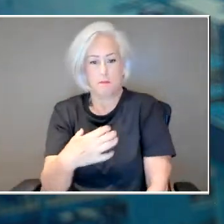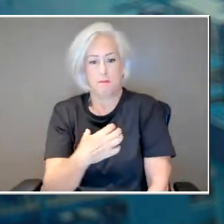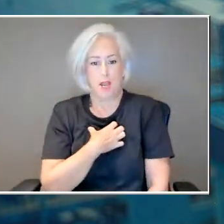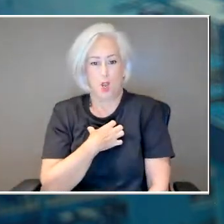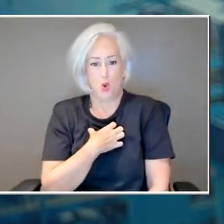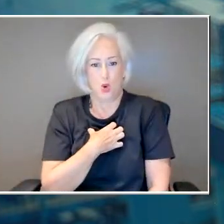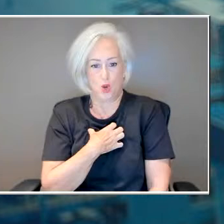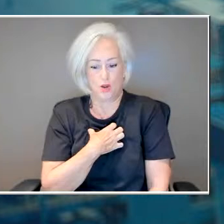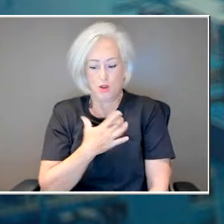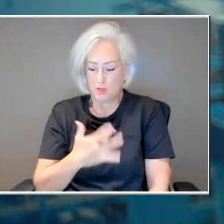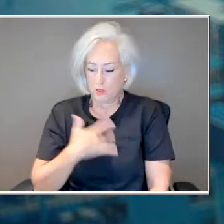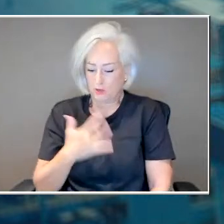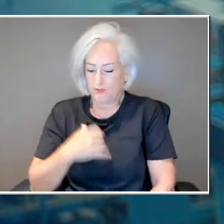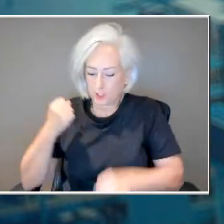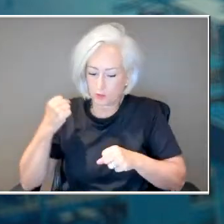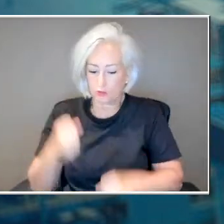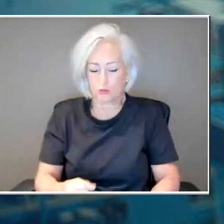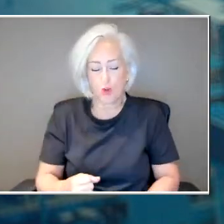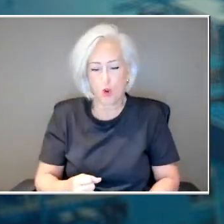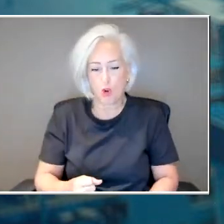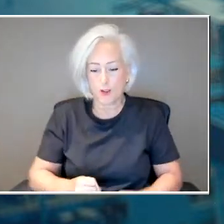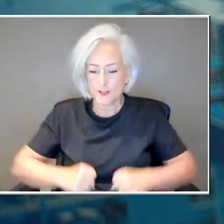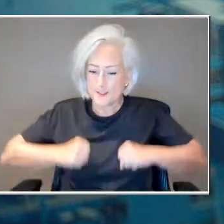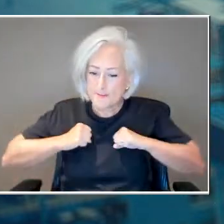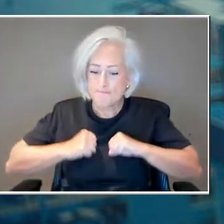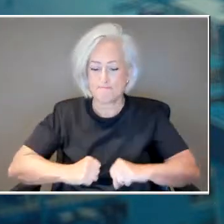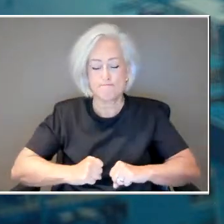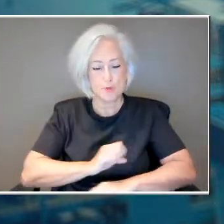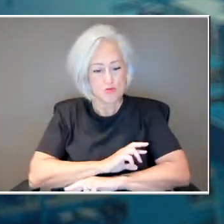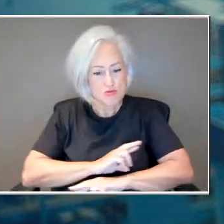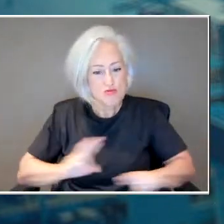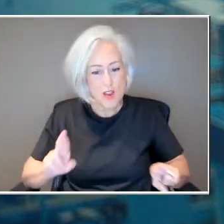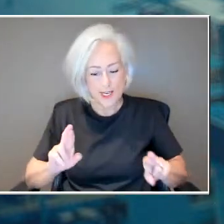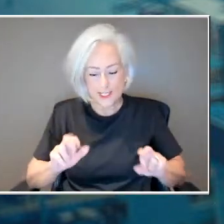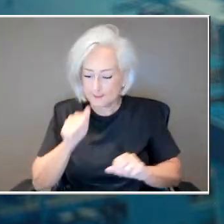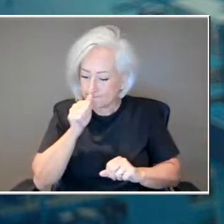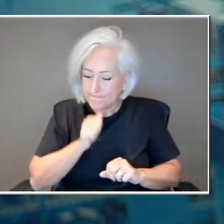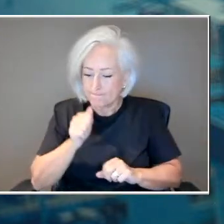that tenacity that Tracey demonstrated time and time again,